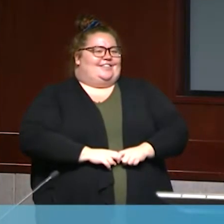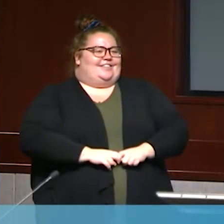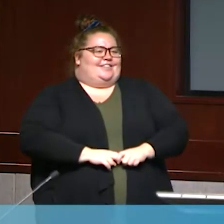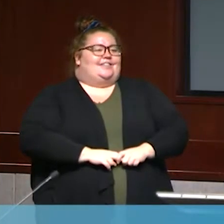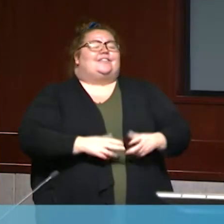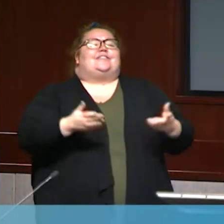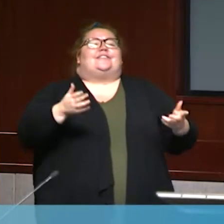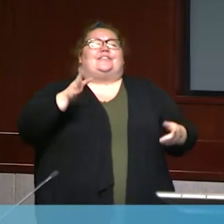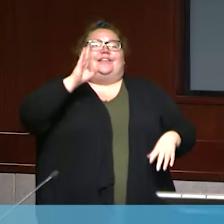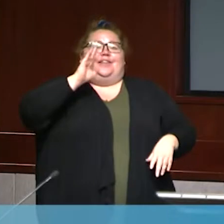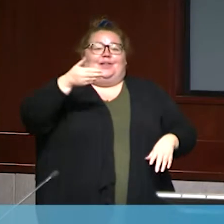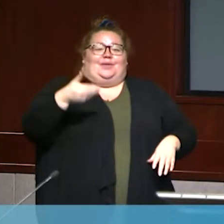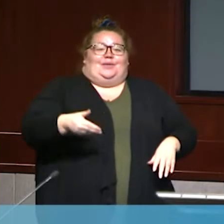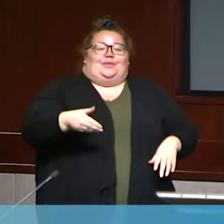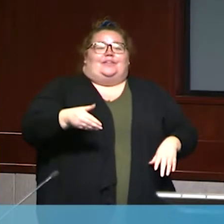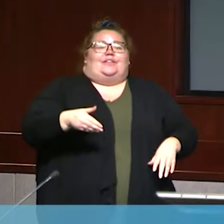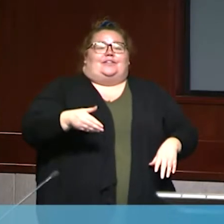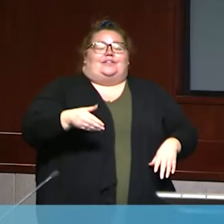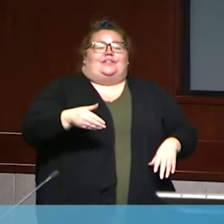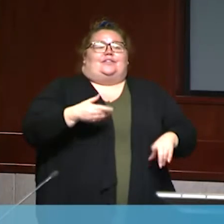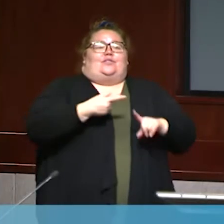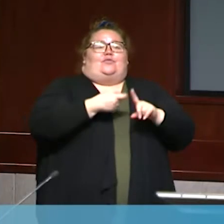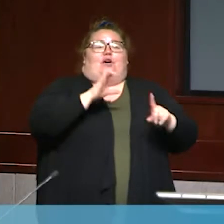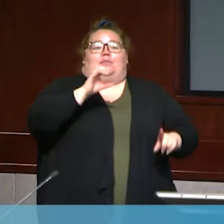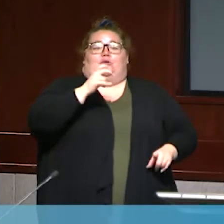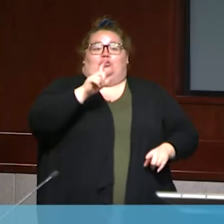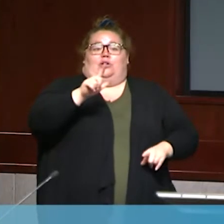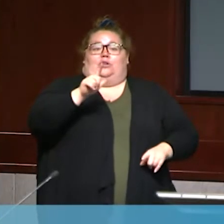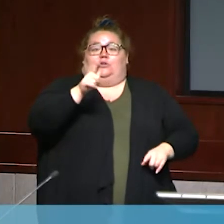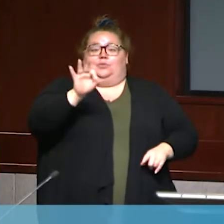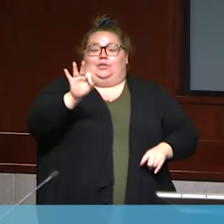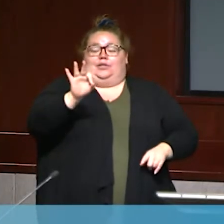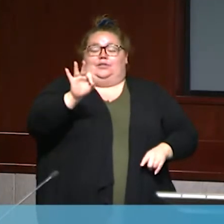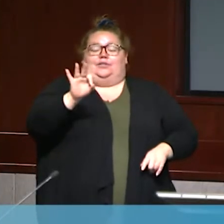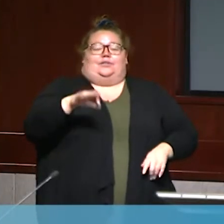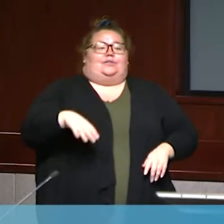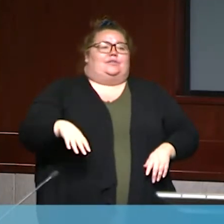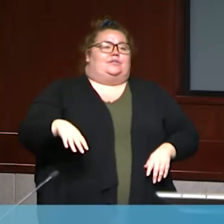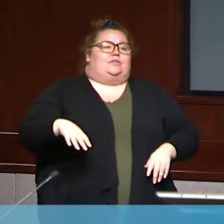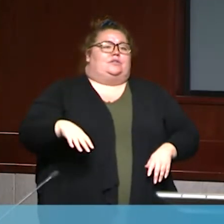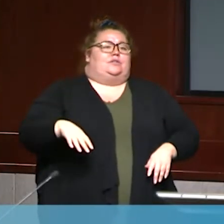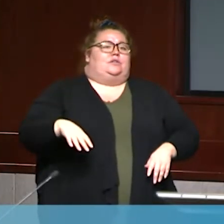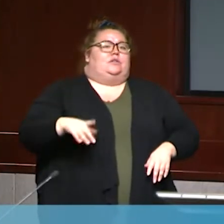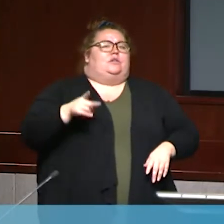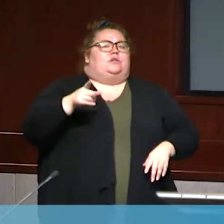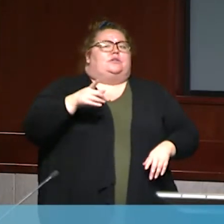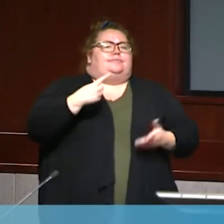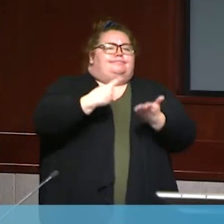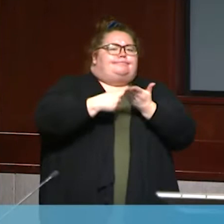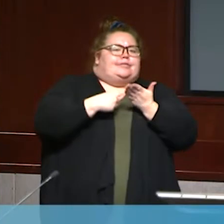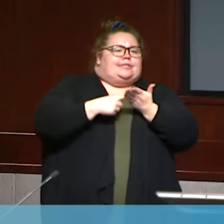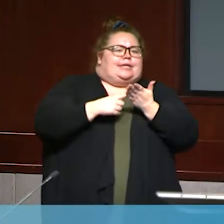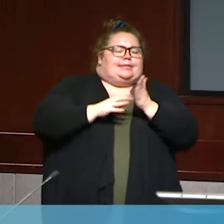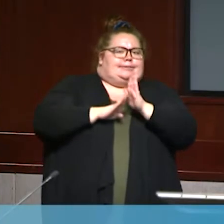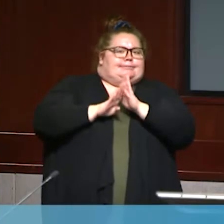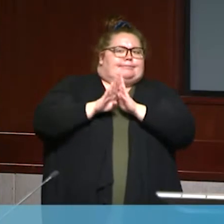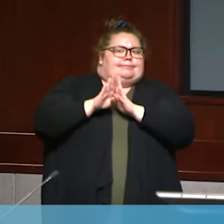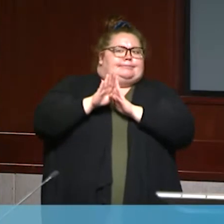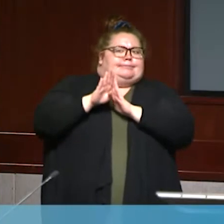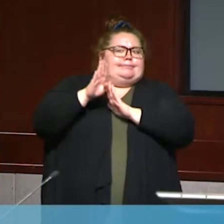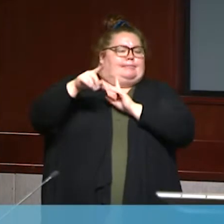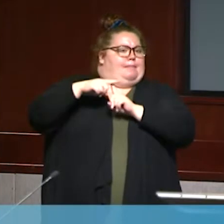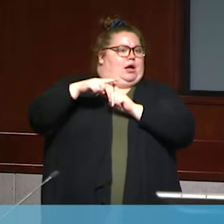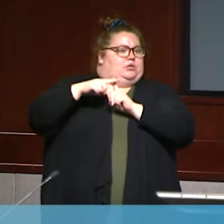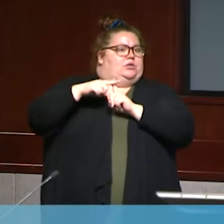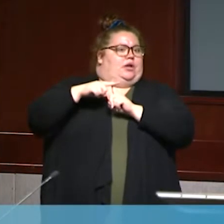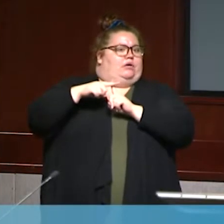Hey guys, this is Tim from Channel 29. We were talking about the accelerating cases and the hospitalizations going up. I was